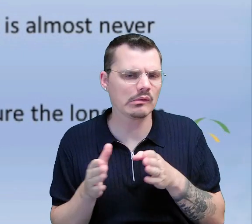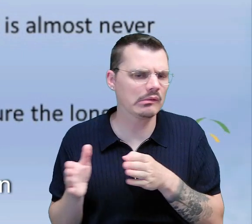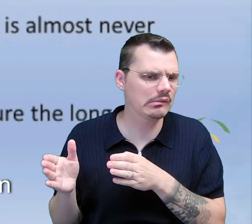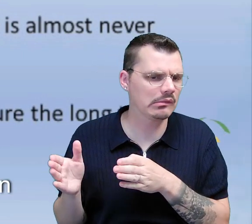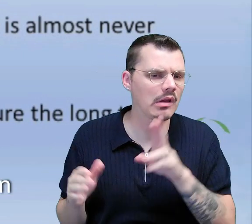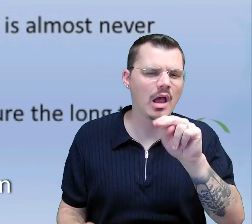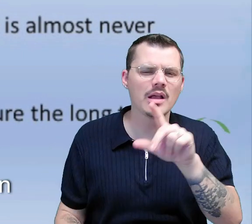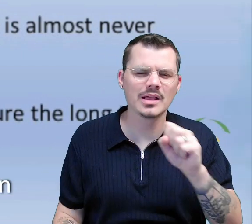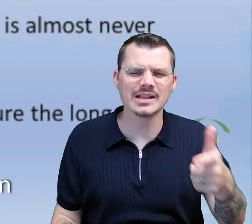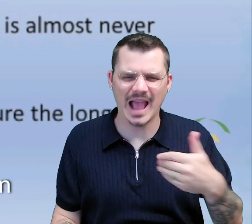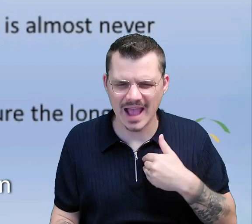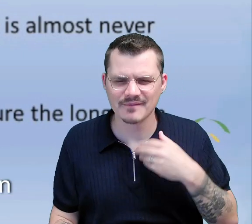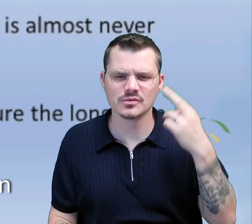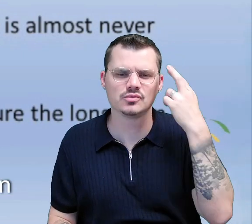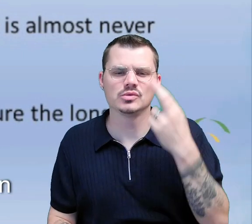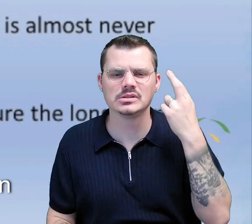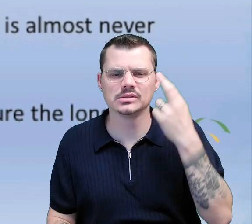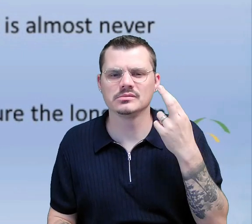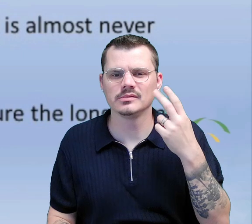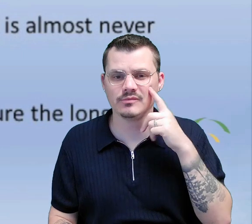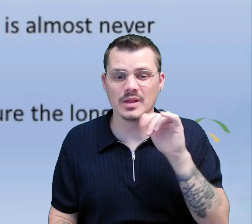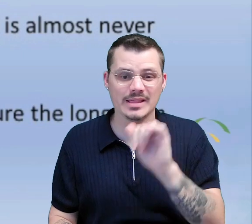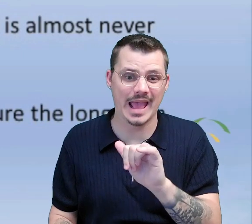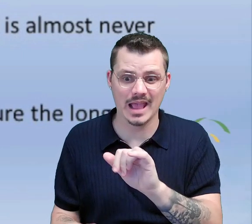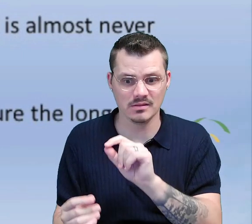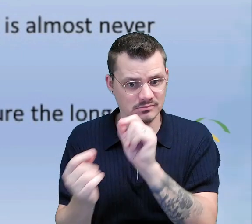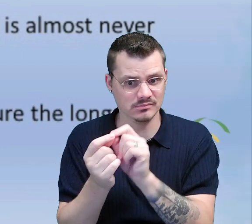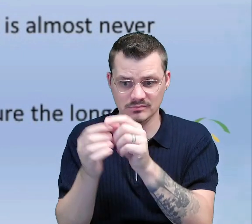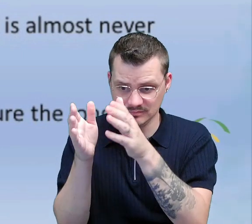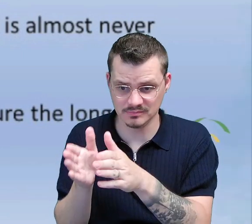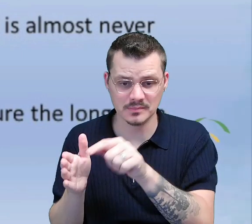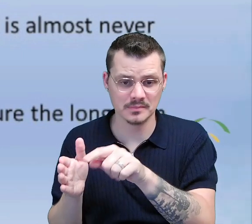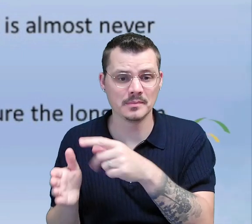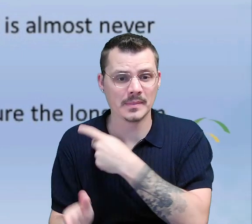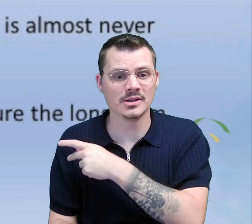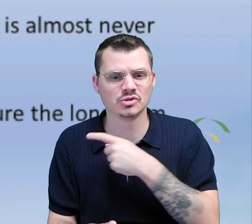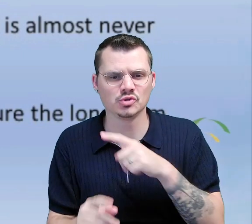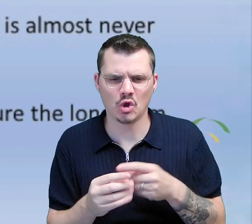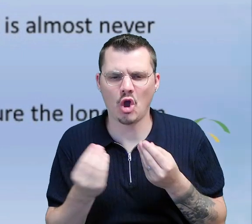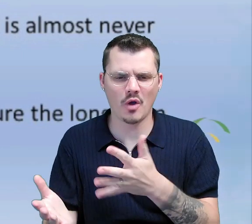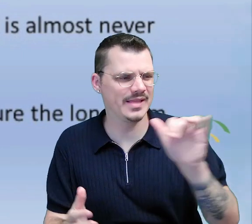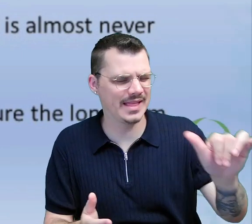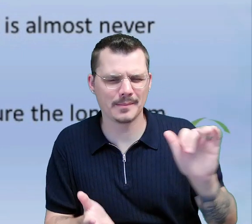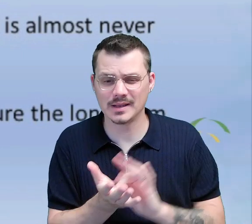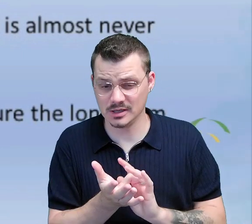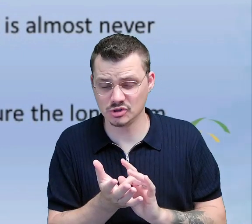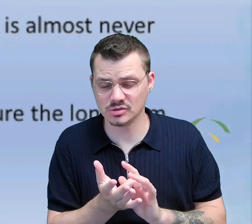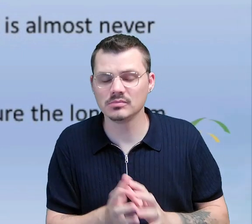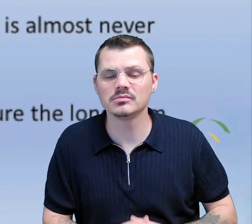one, unless there's a physiologic reason for this individual patient to offer them that